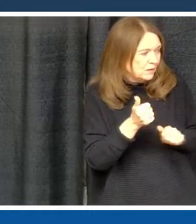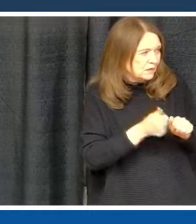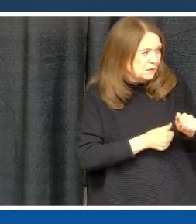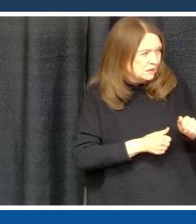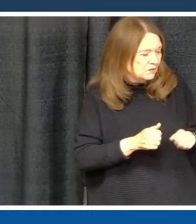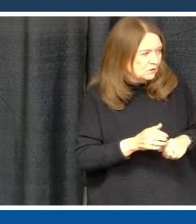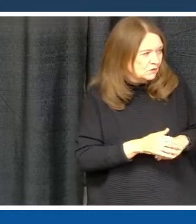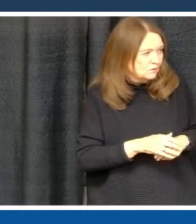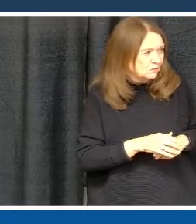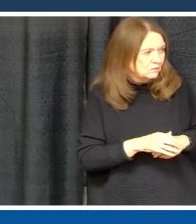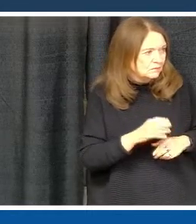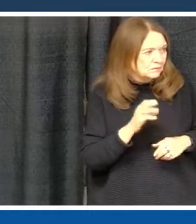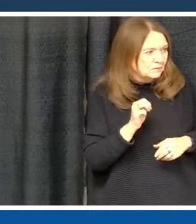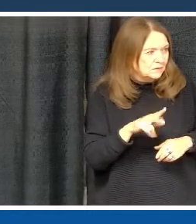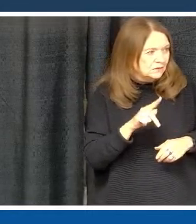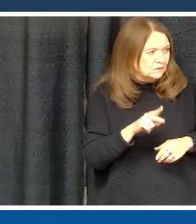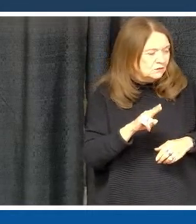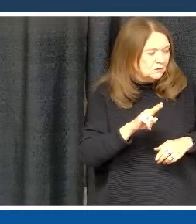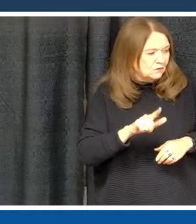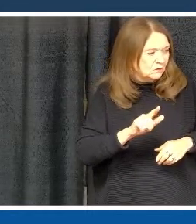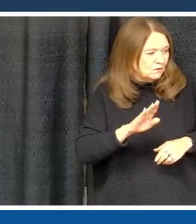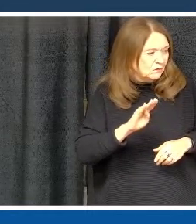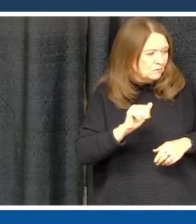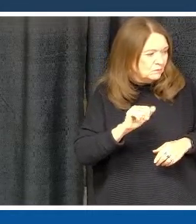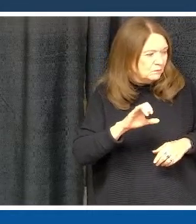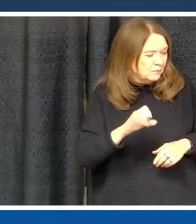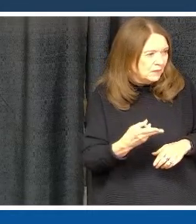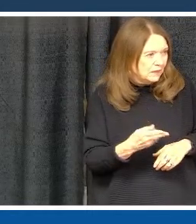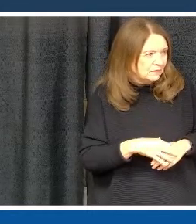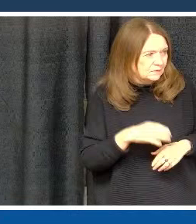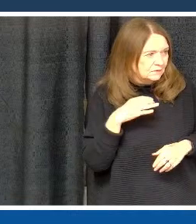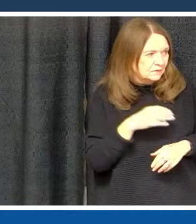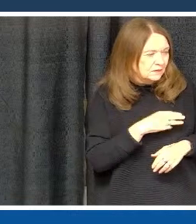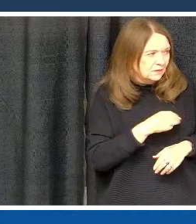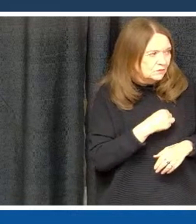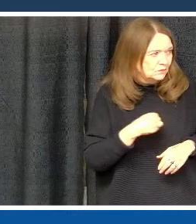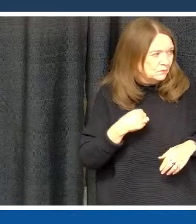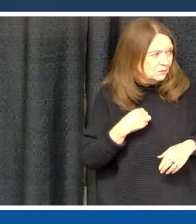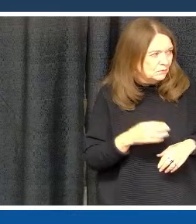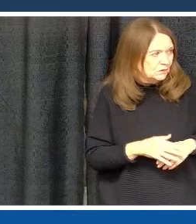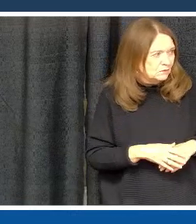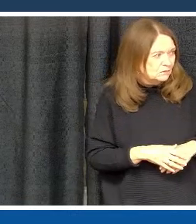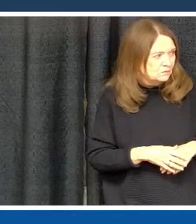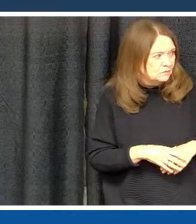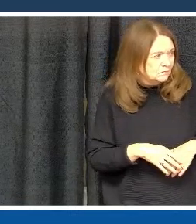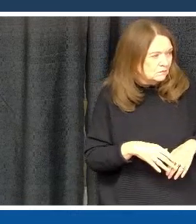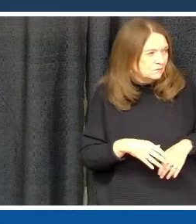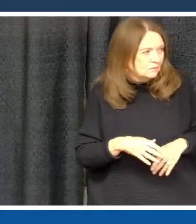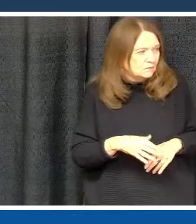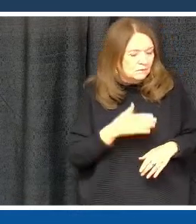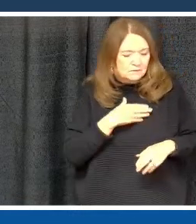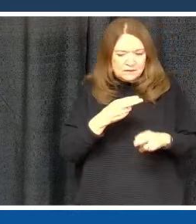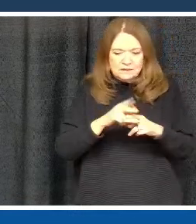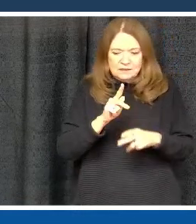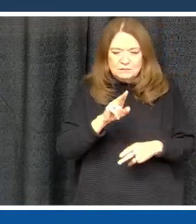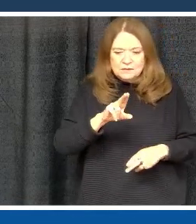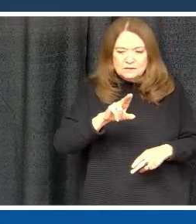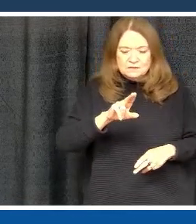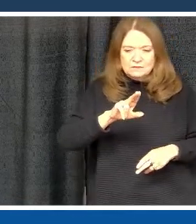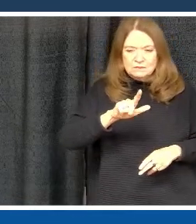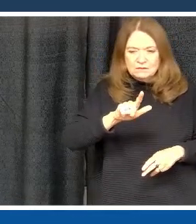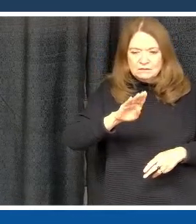Callback? Hello, Mr. Mayor and council members. I'm David Colback. I live on Madison Street.